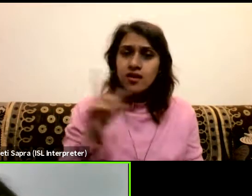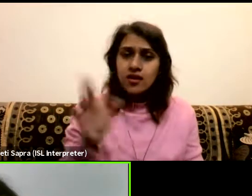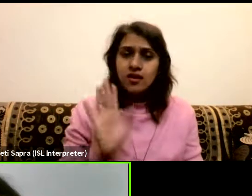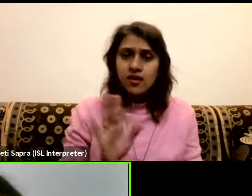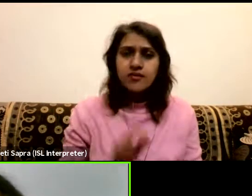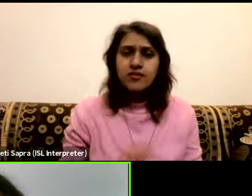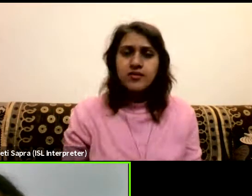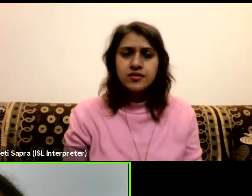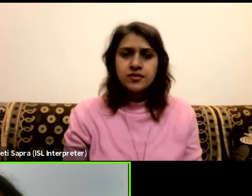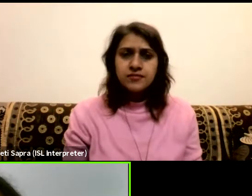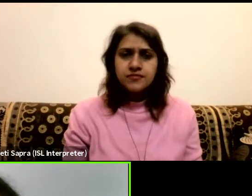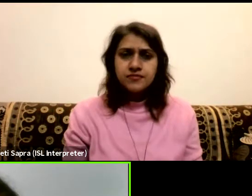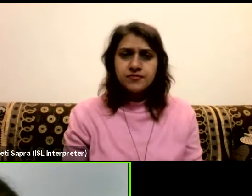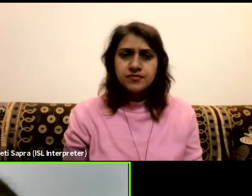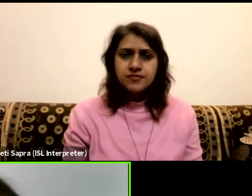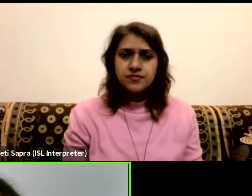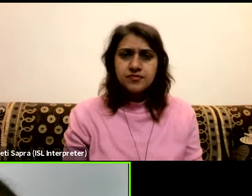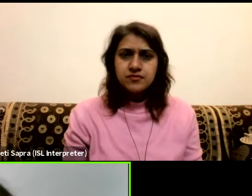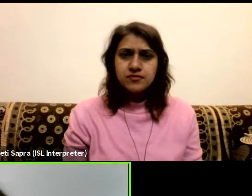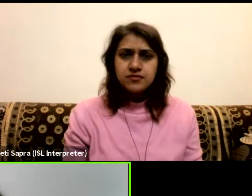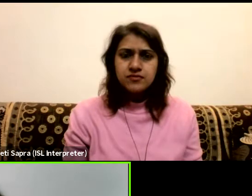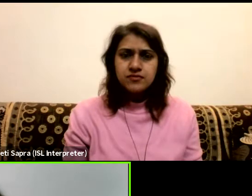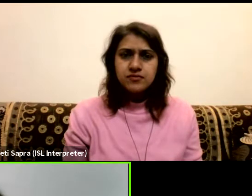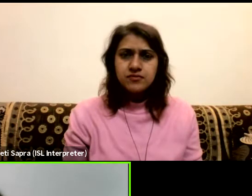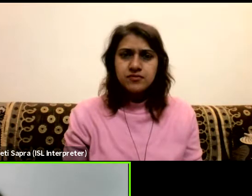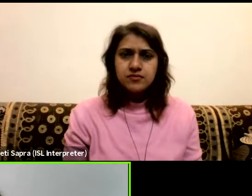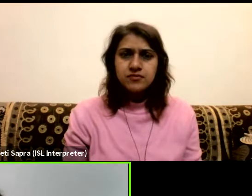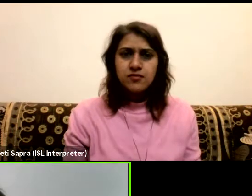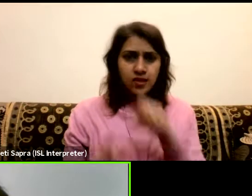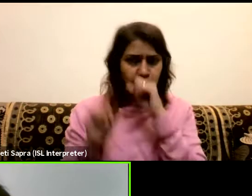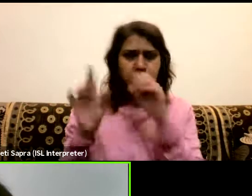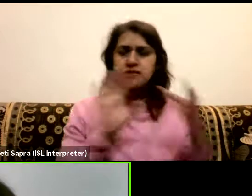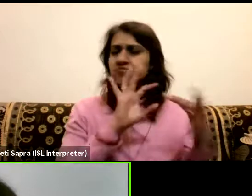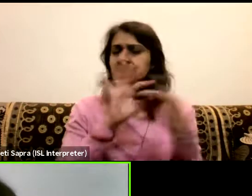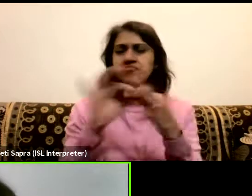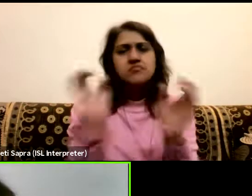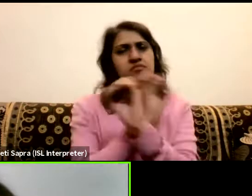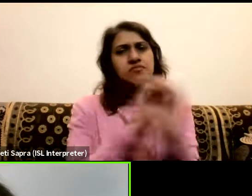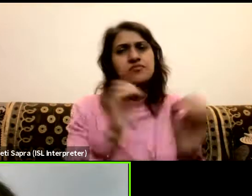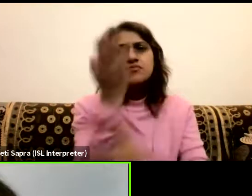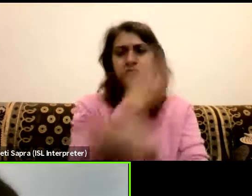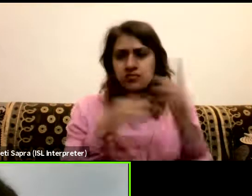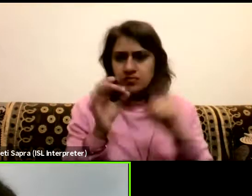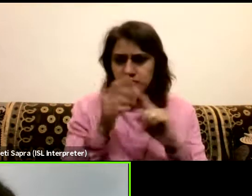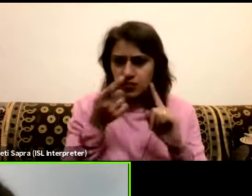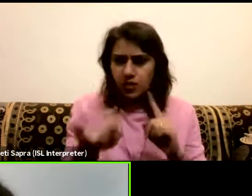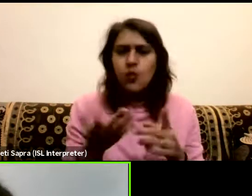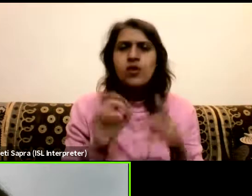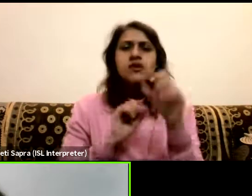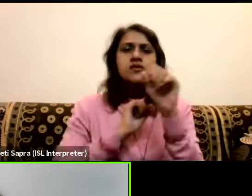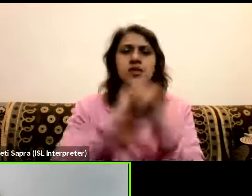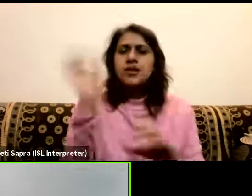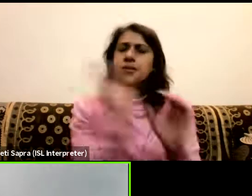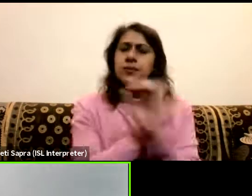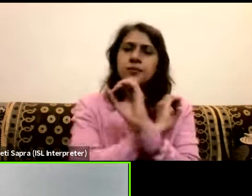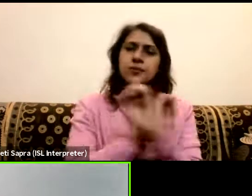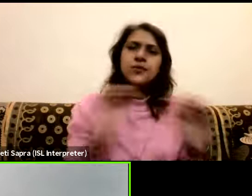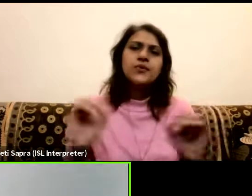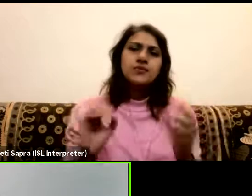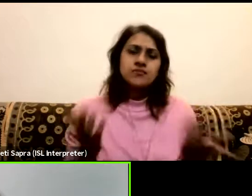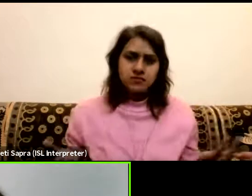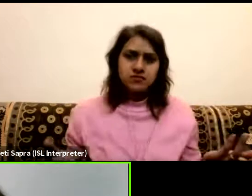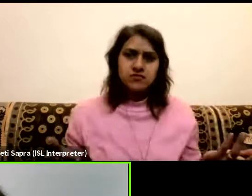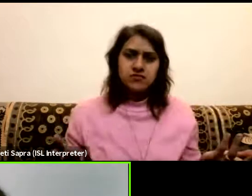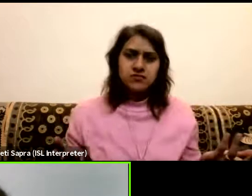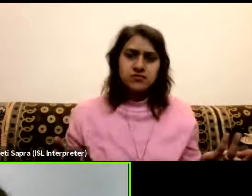were not at all connected with the disability pension or certification. So if we